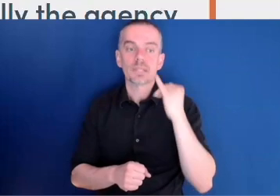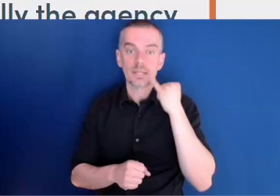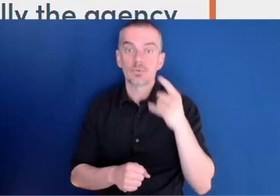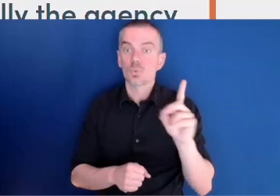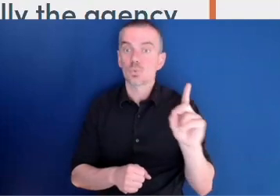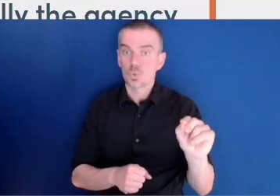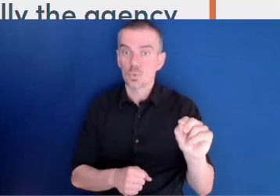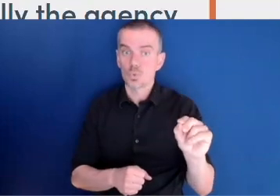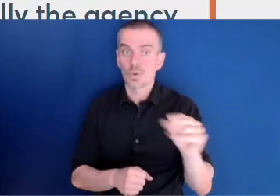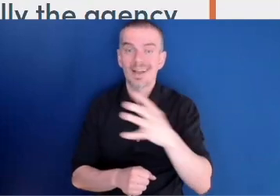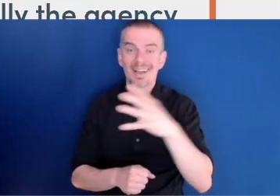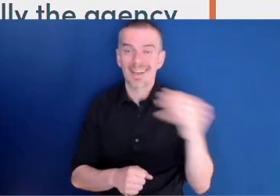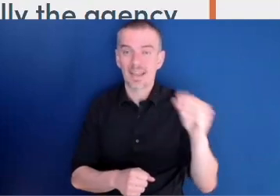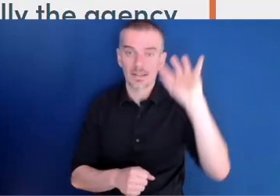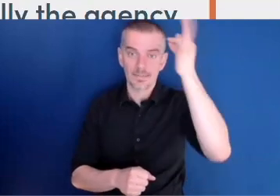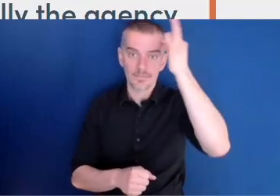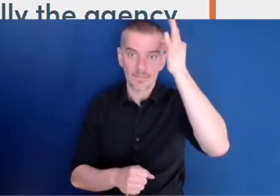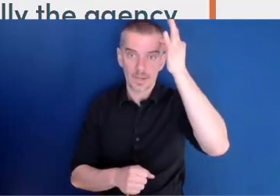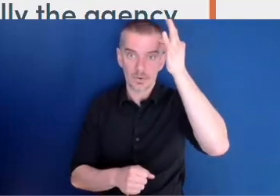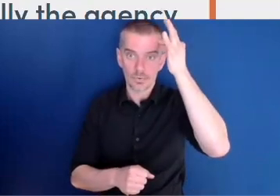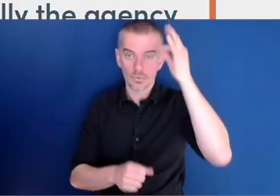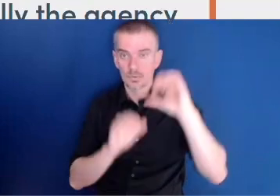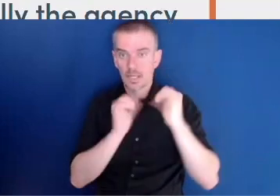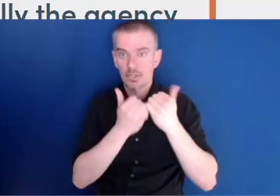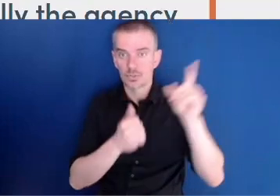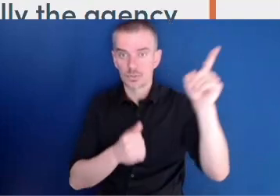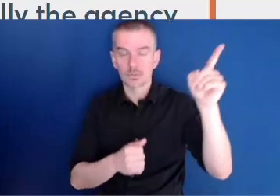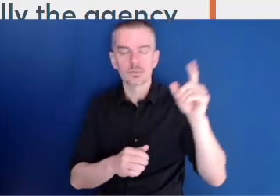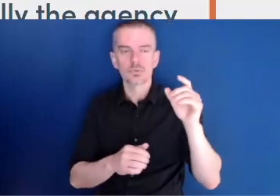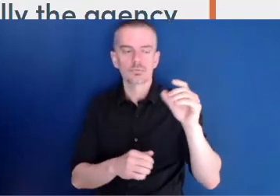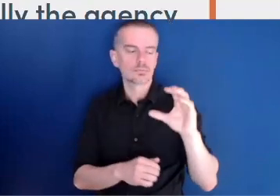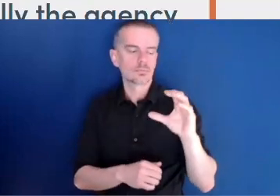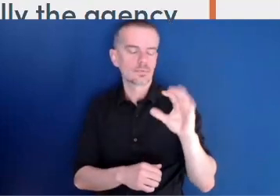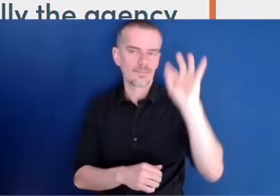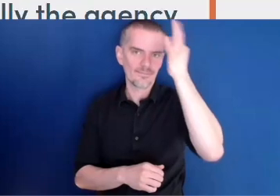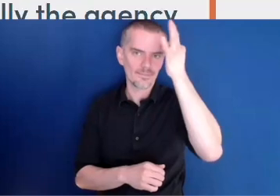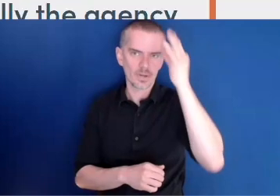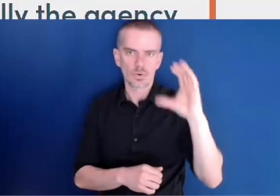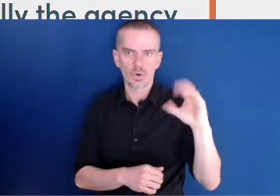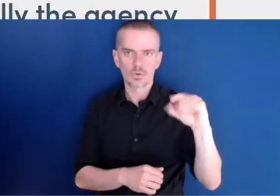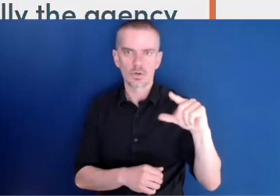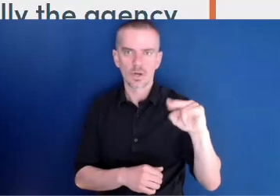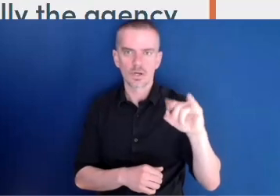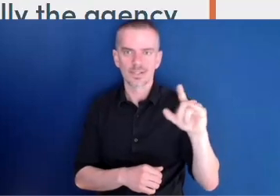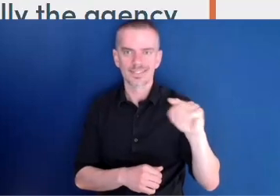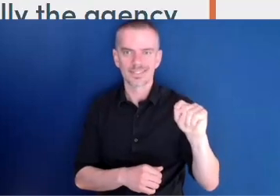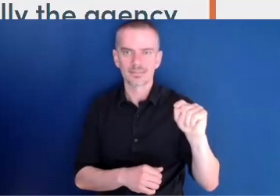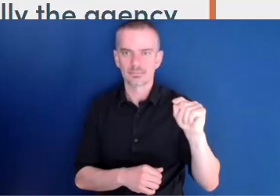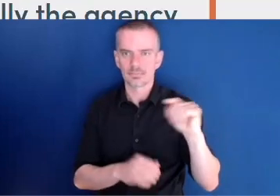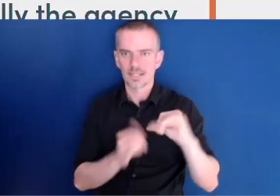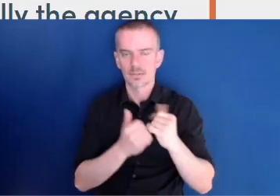things and your federal cognizant agency, so the agency that provides the majority of your funding, of your federal